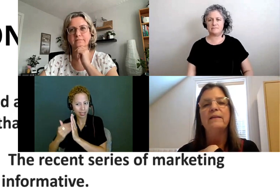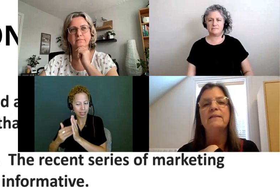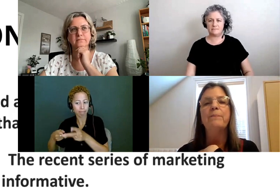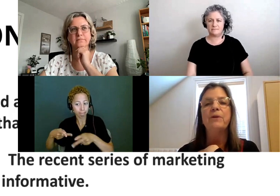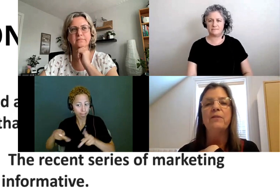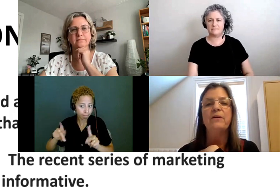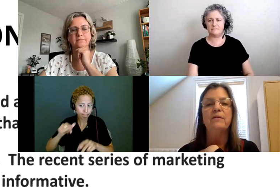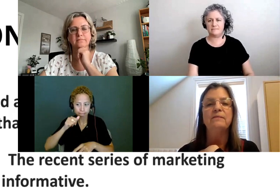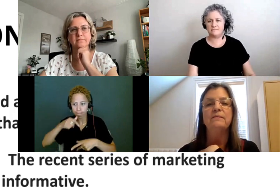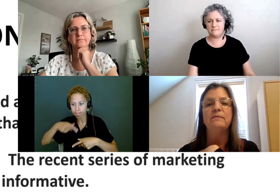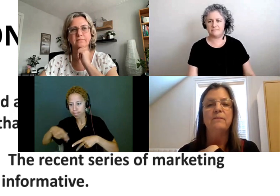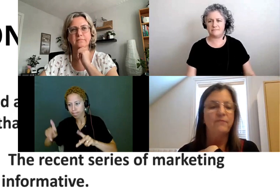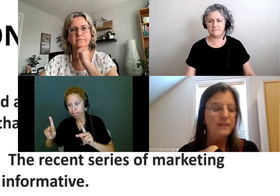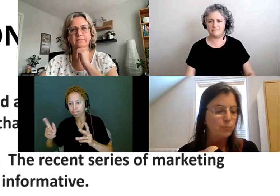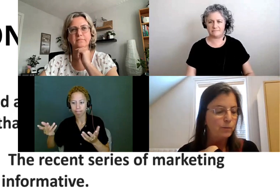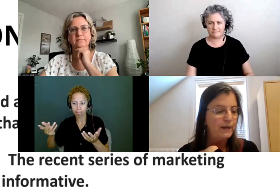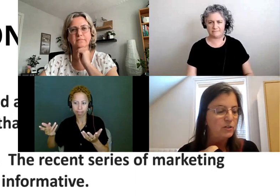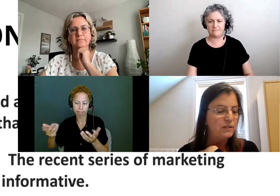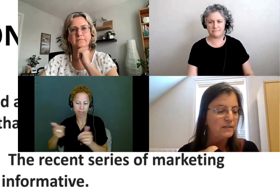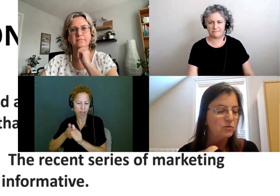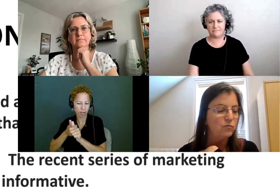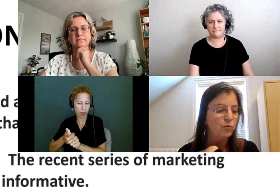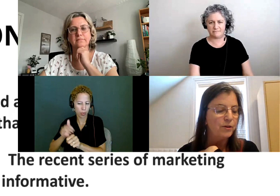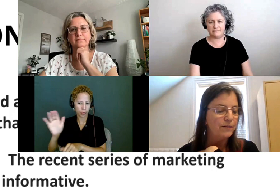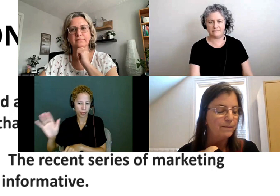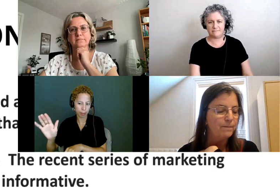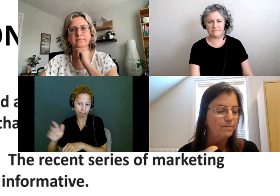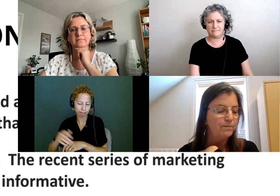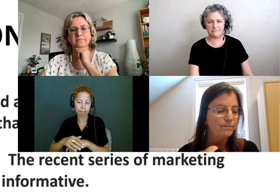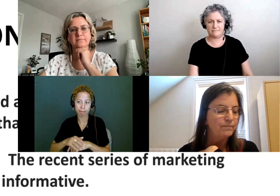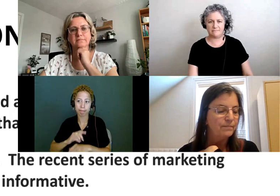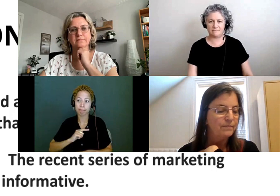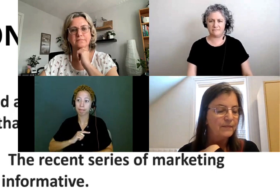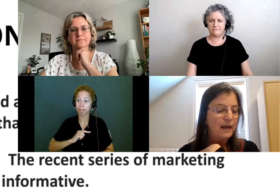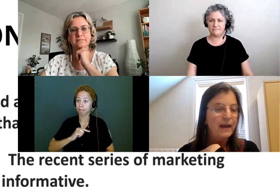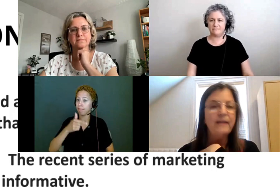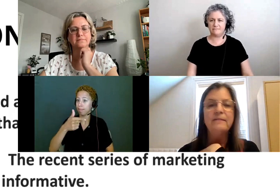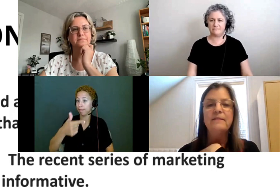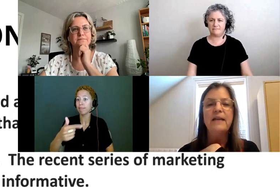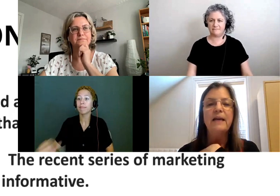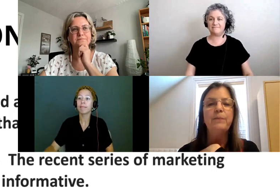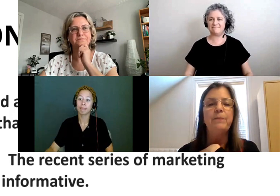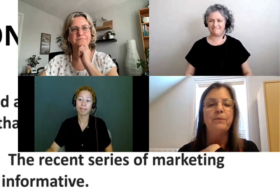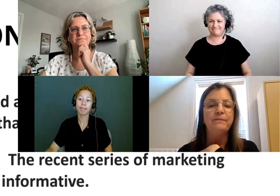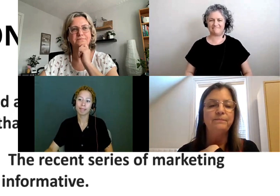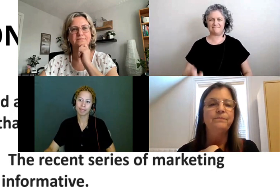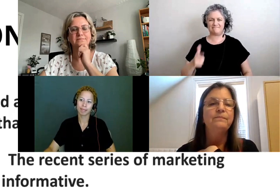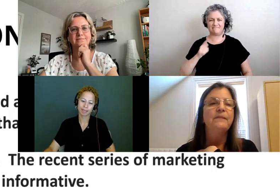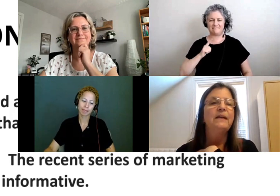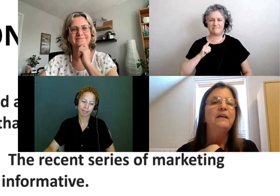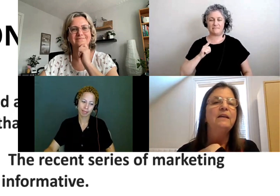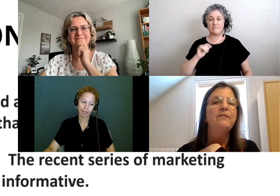what they'll accept on their Facebook pages and so forth. And tag